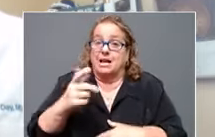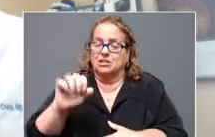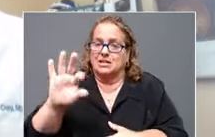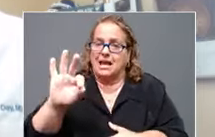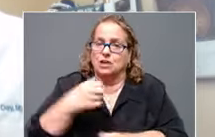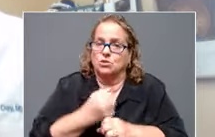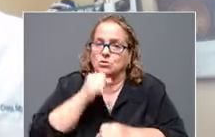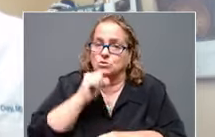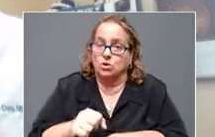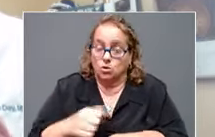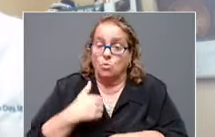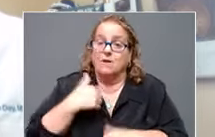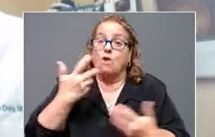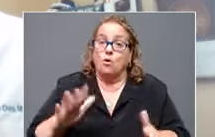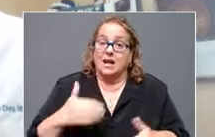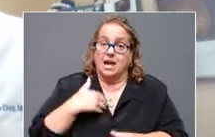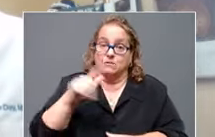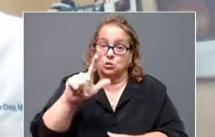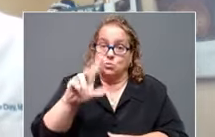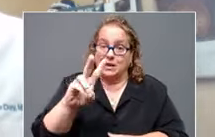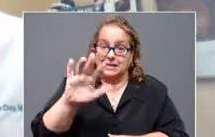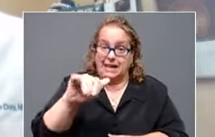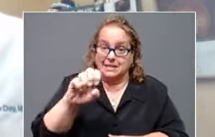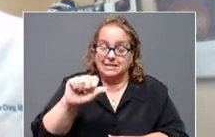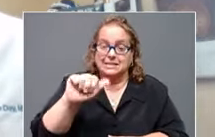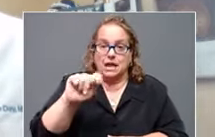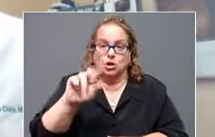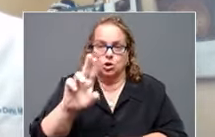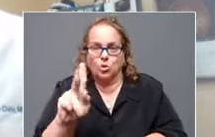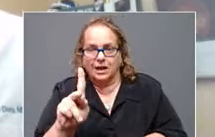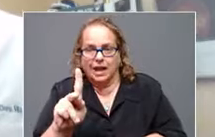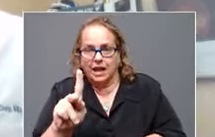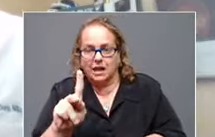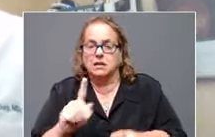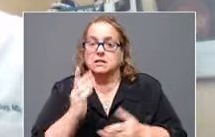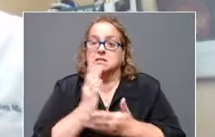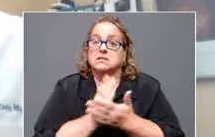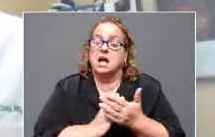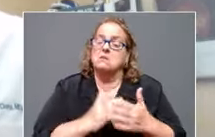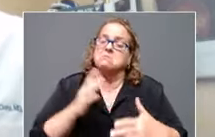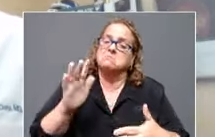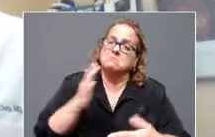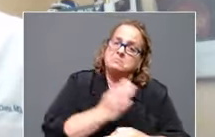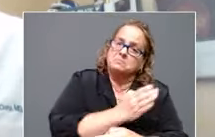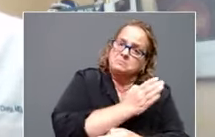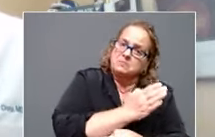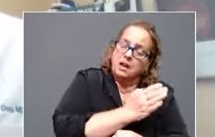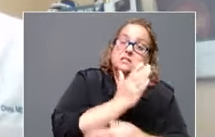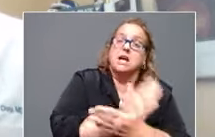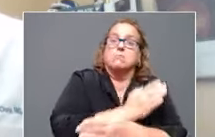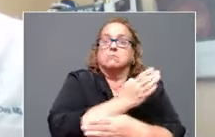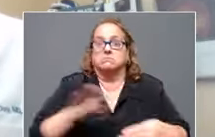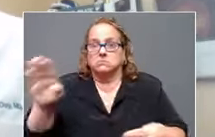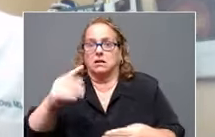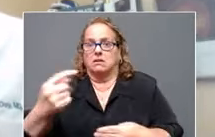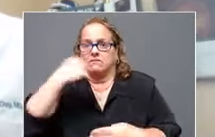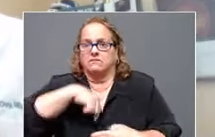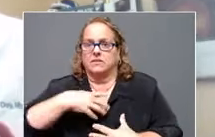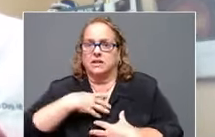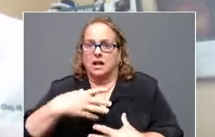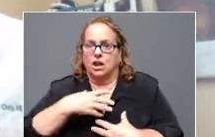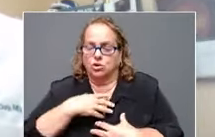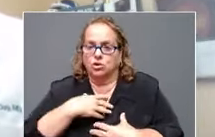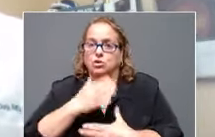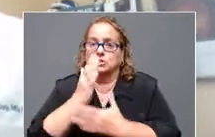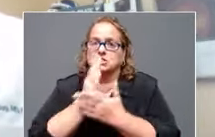vessels. So it's interesting. This is something we really are taking serious as we look at other places across the country, as